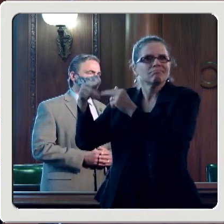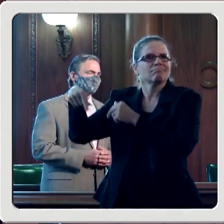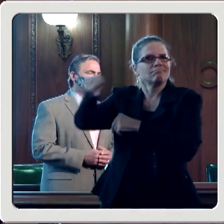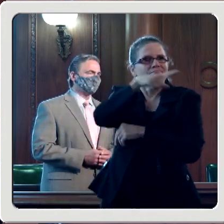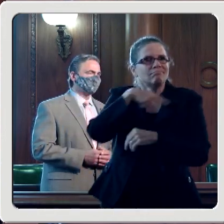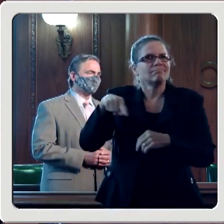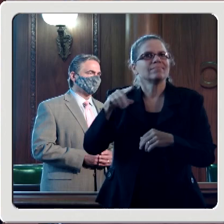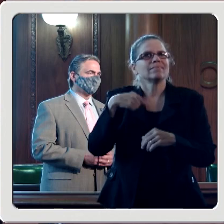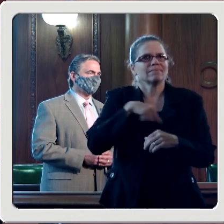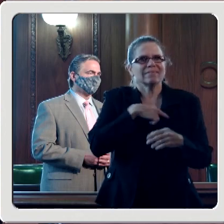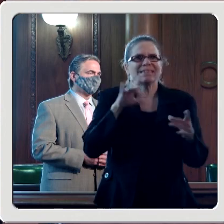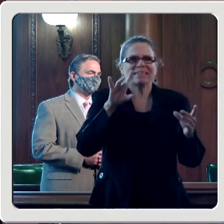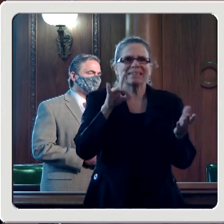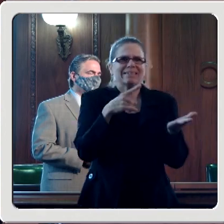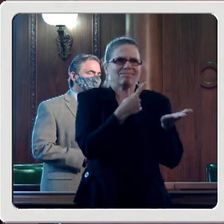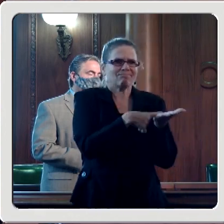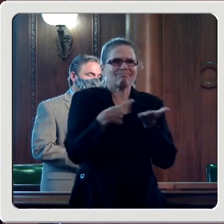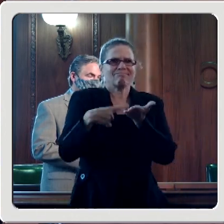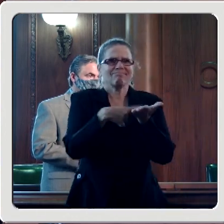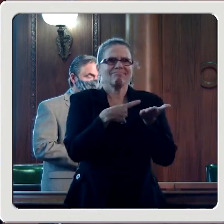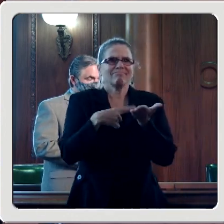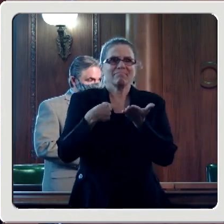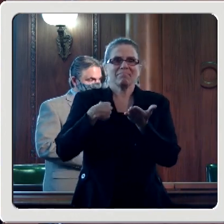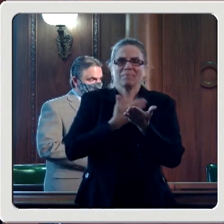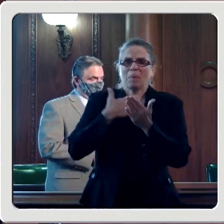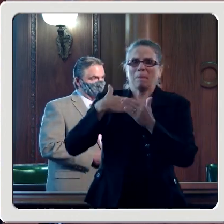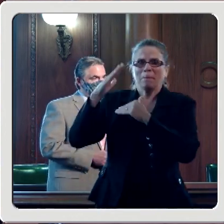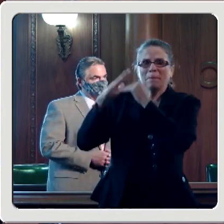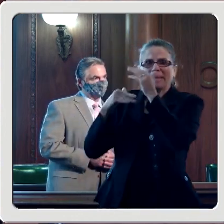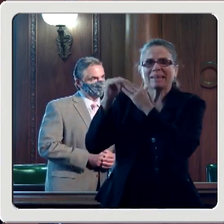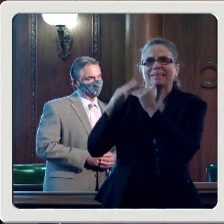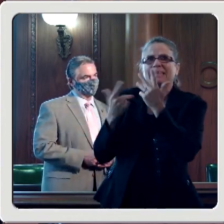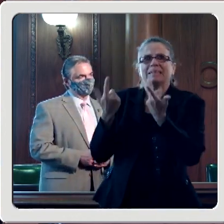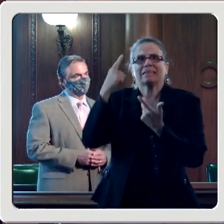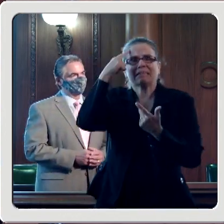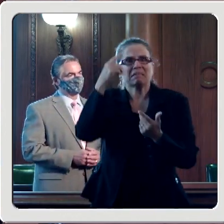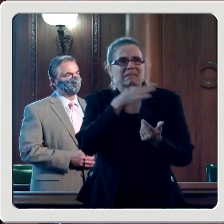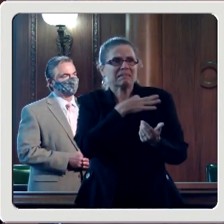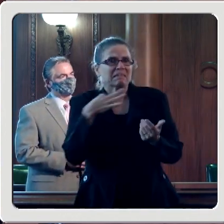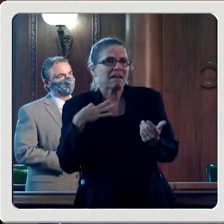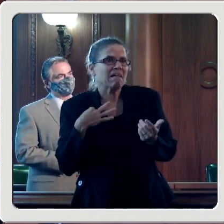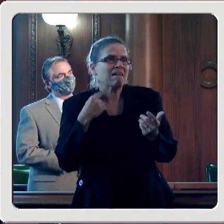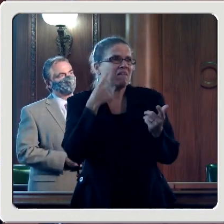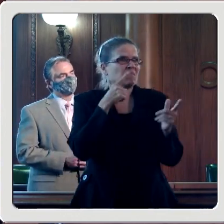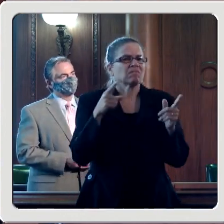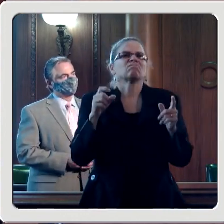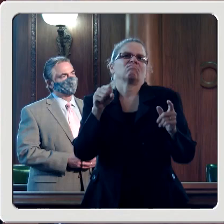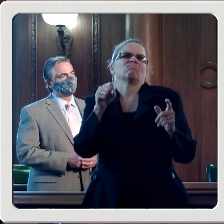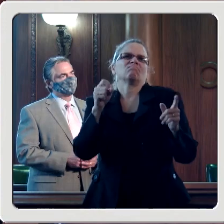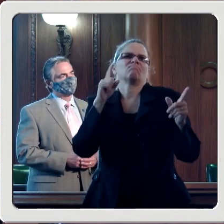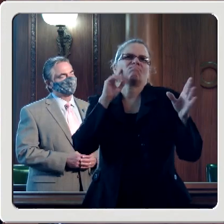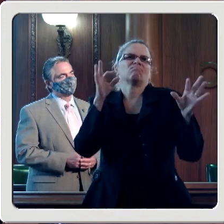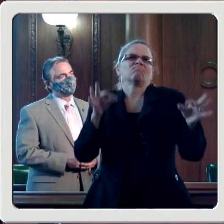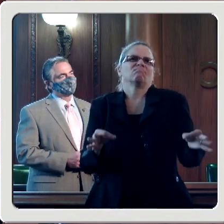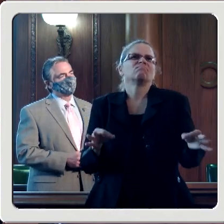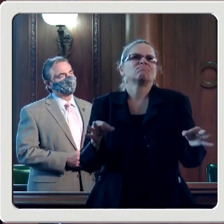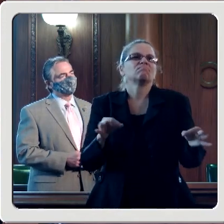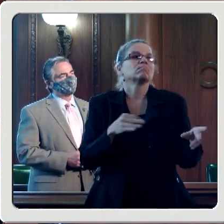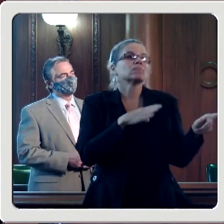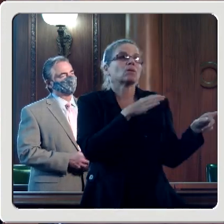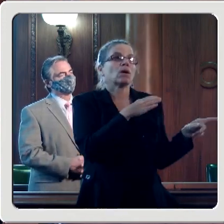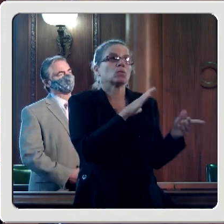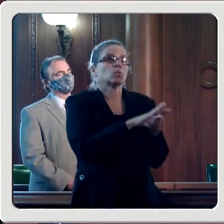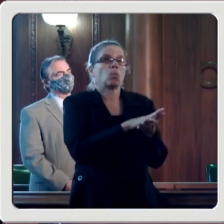at what we should do for the city of Springfield. We were told that the school committee had the authority, and we went to the